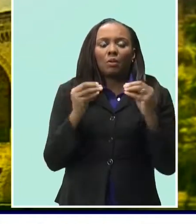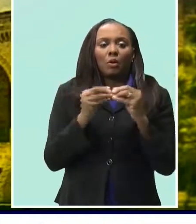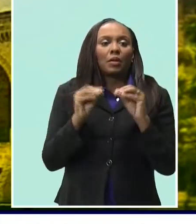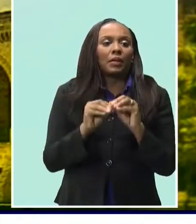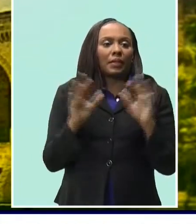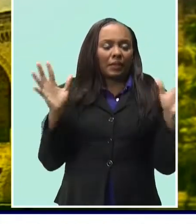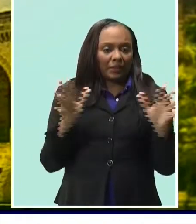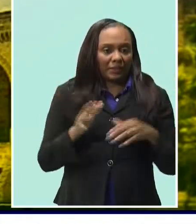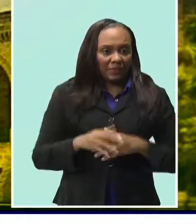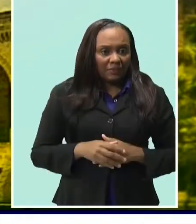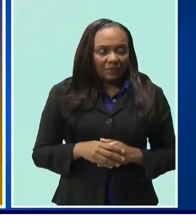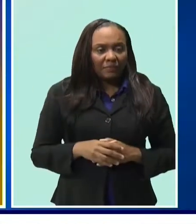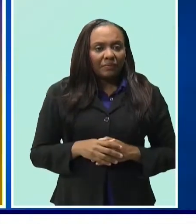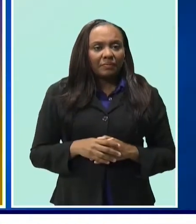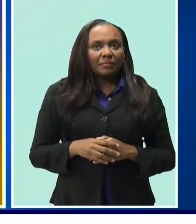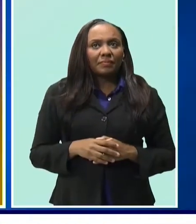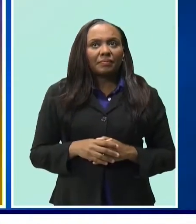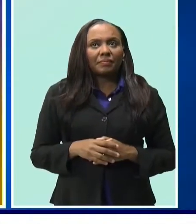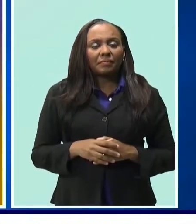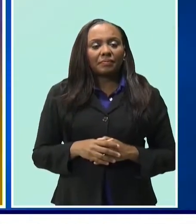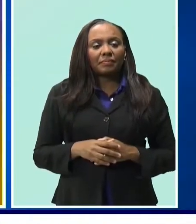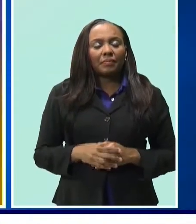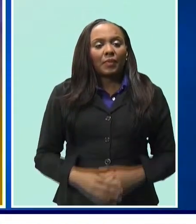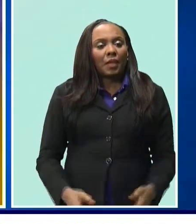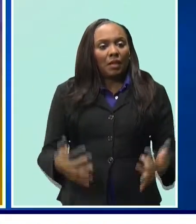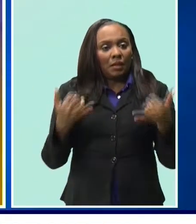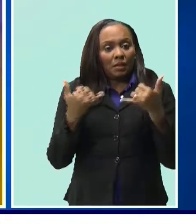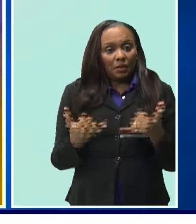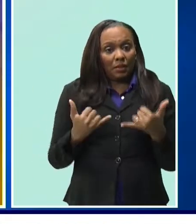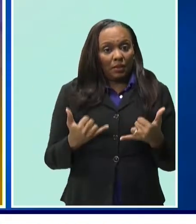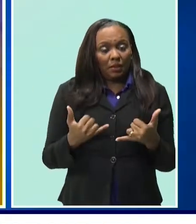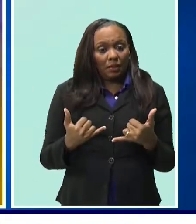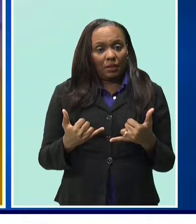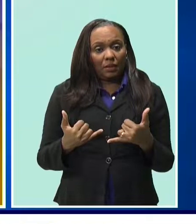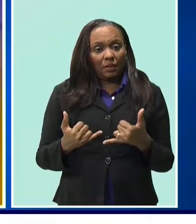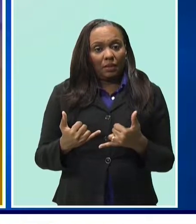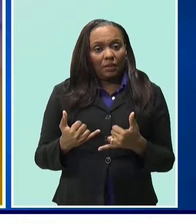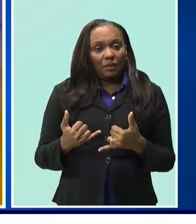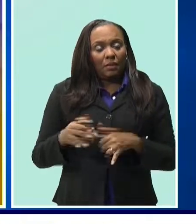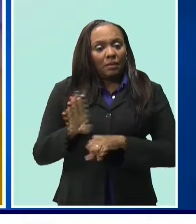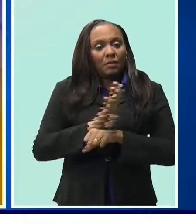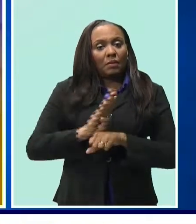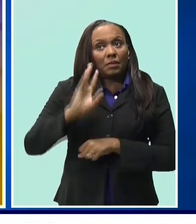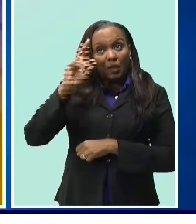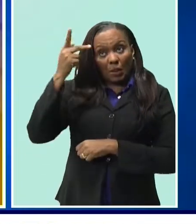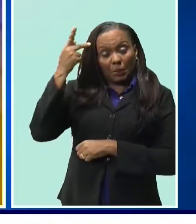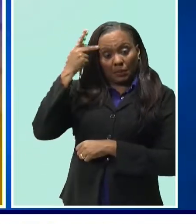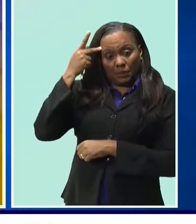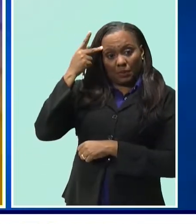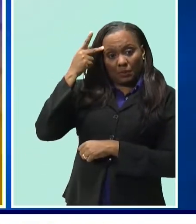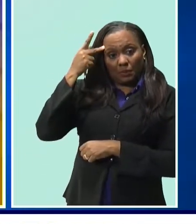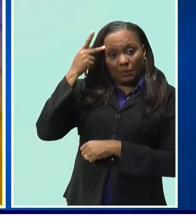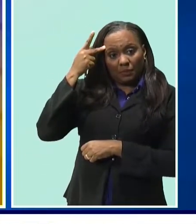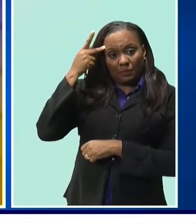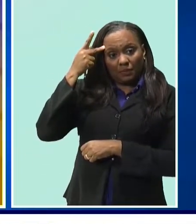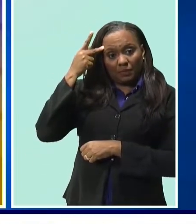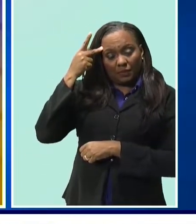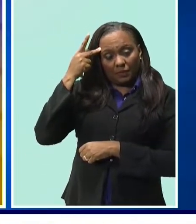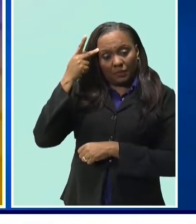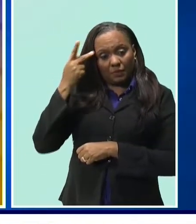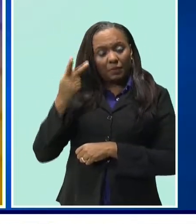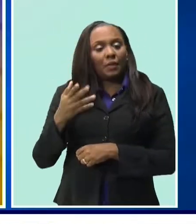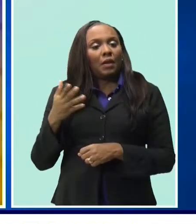Marshall. Today, the Parliament of Barbados, by a majority resolution, and in fact